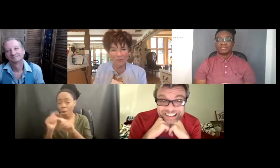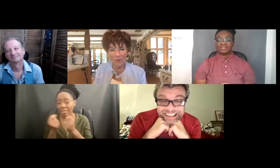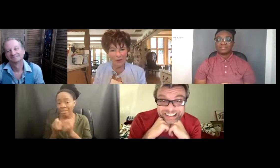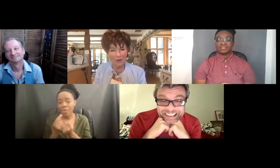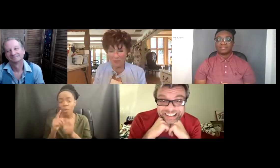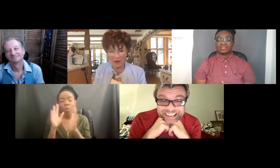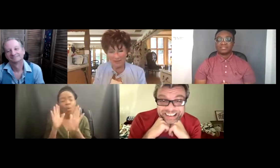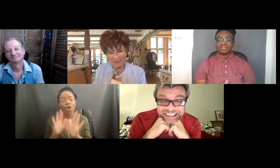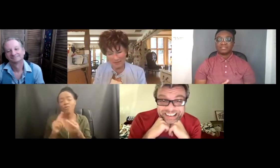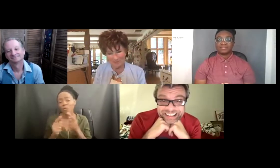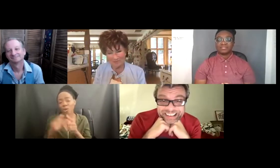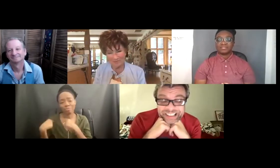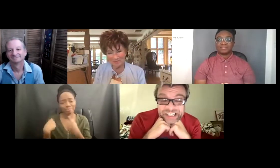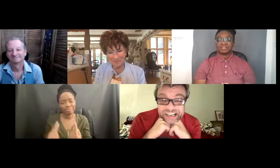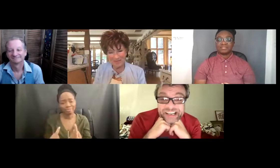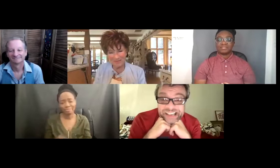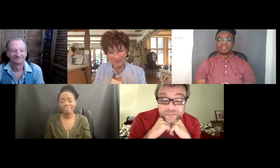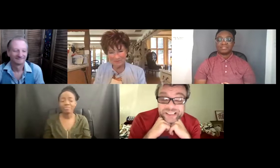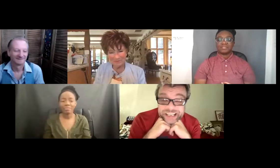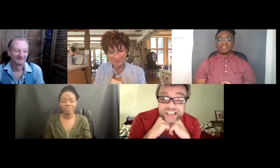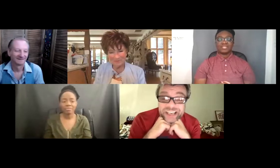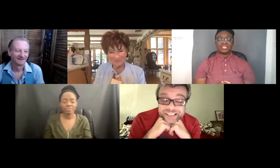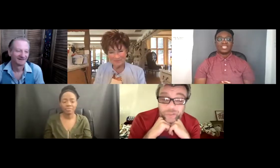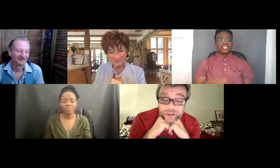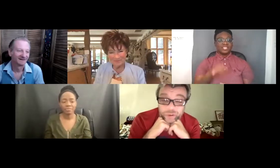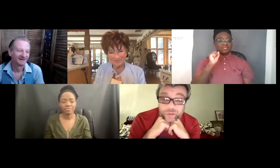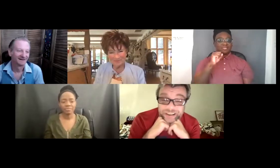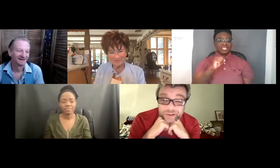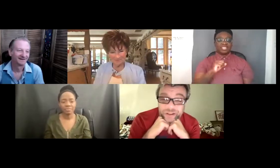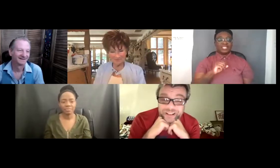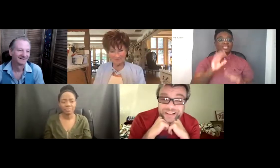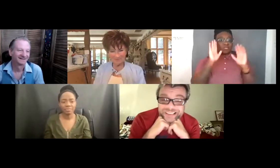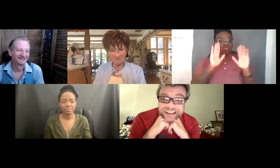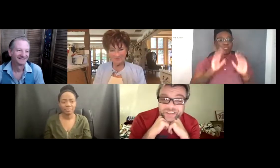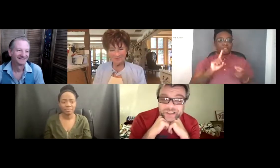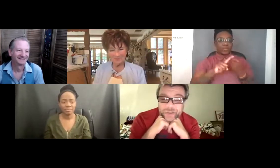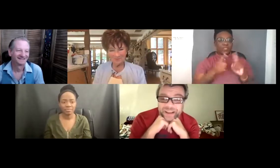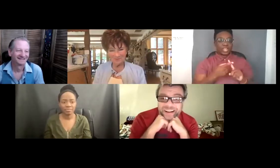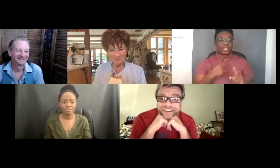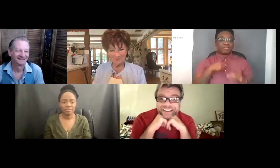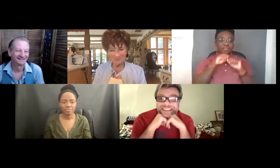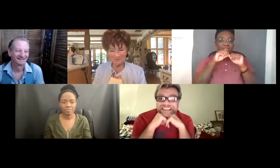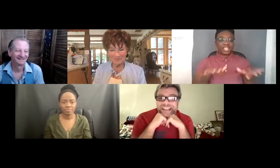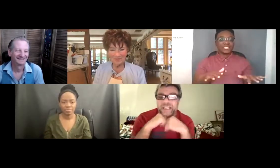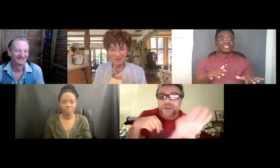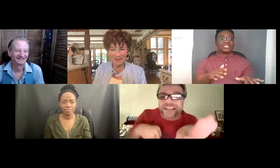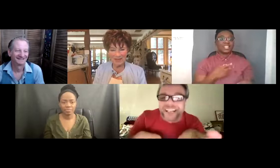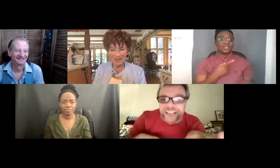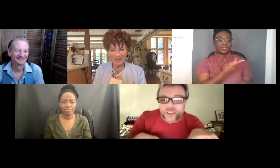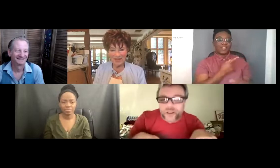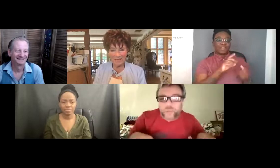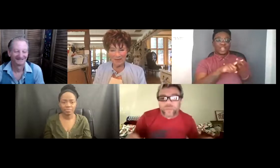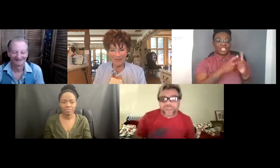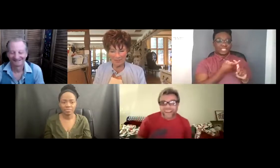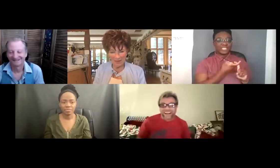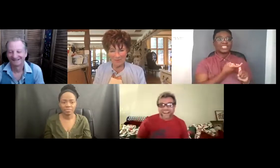wonderful, wonderful friend. Yeah. She is a wonderful friend. I'm really blessed to have her as my pal. And she speaks highly of